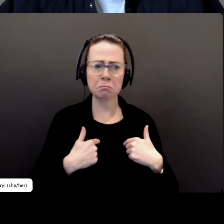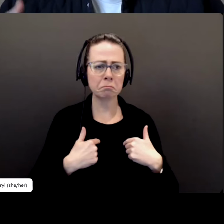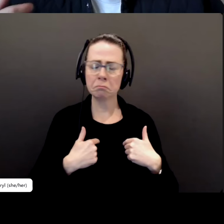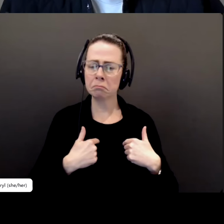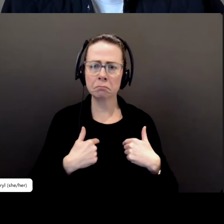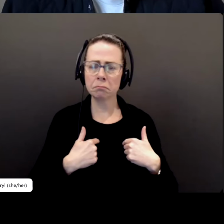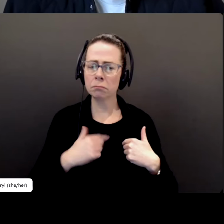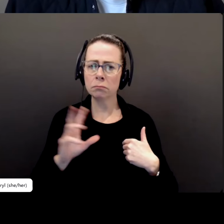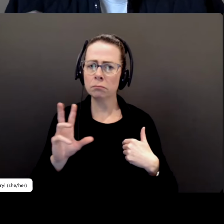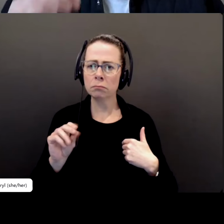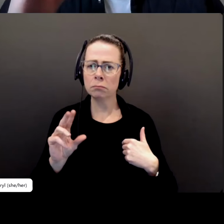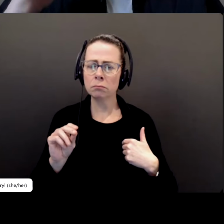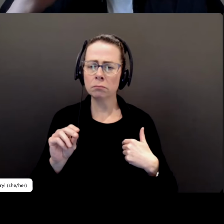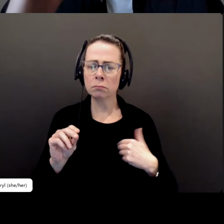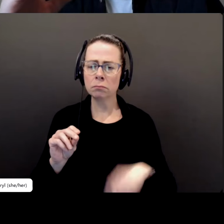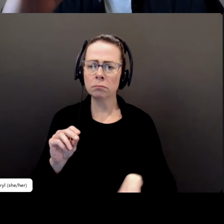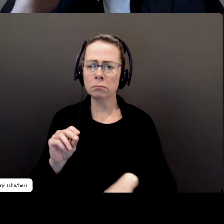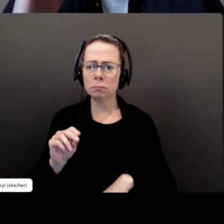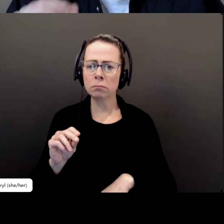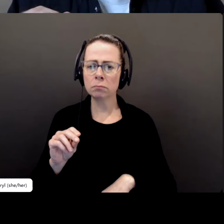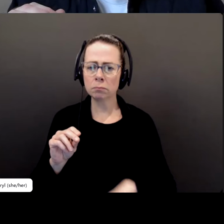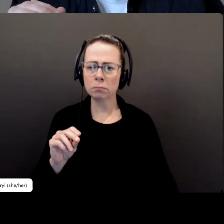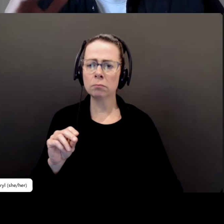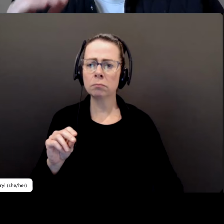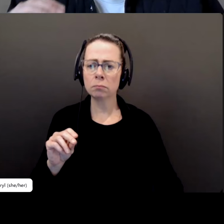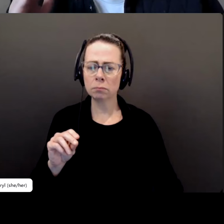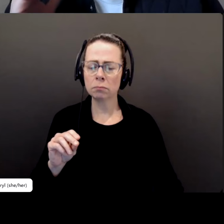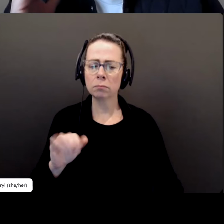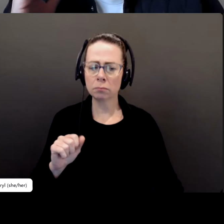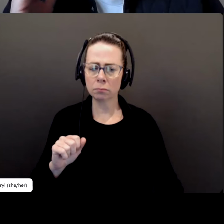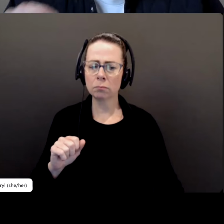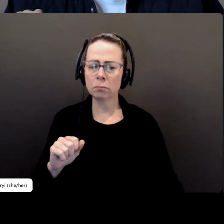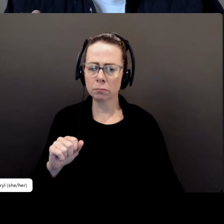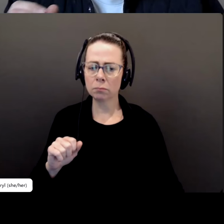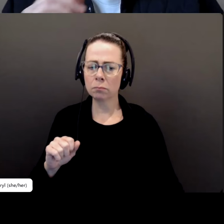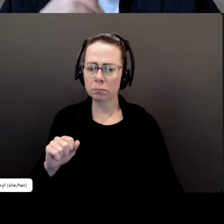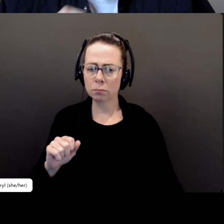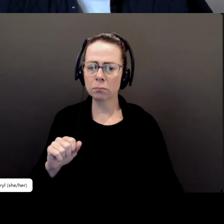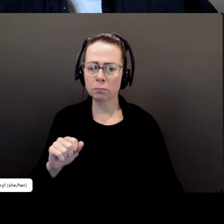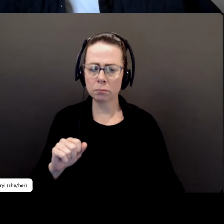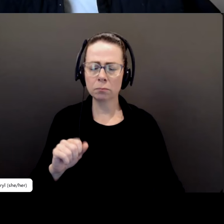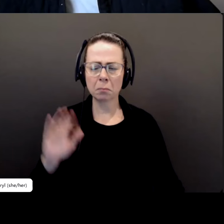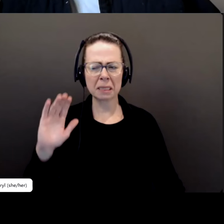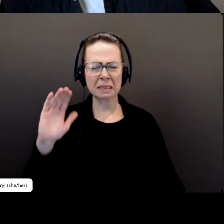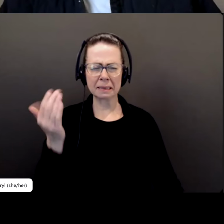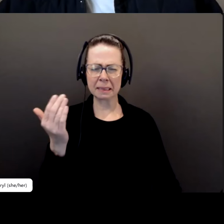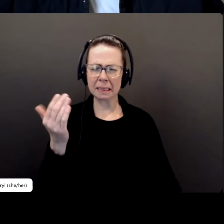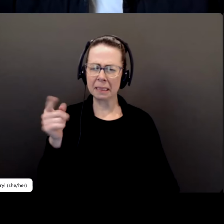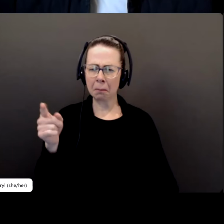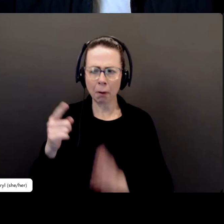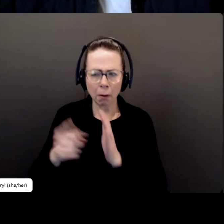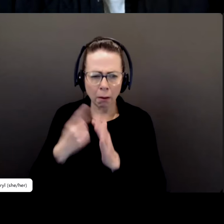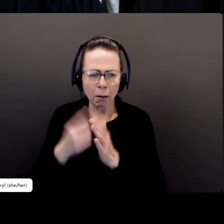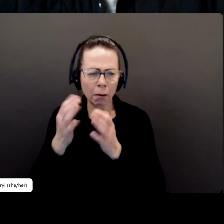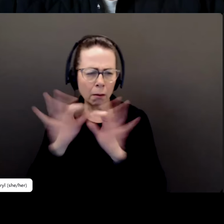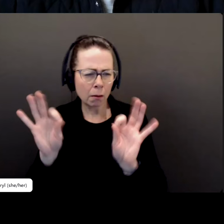the free aspect in certain categories of bank accounts. So it might be that, like, let's say